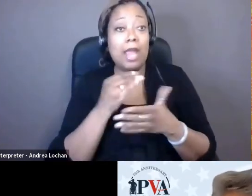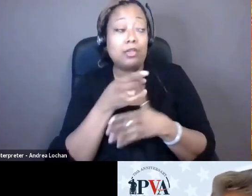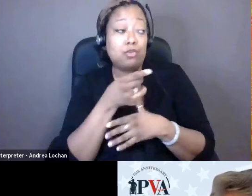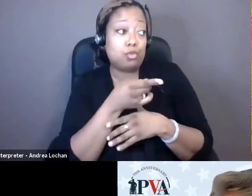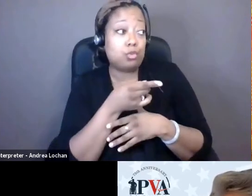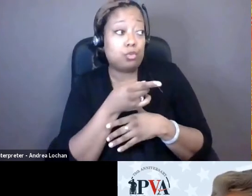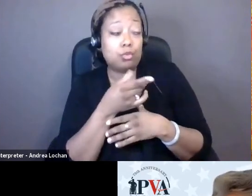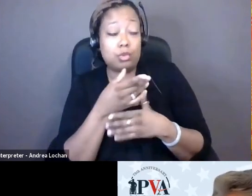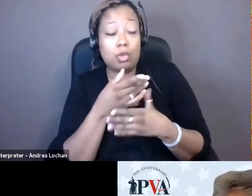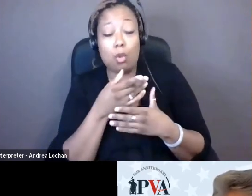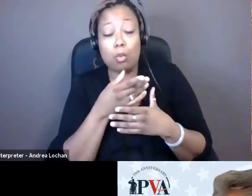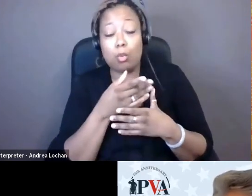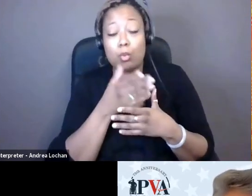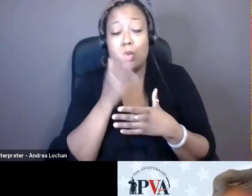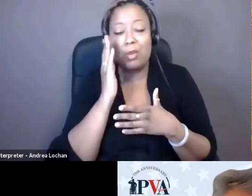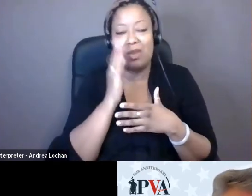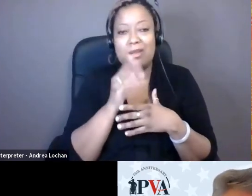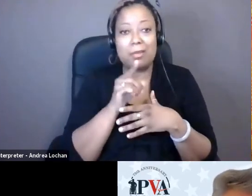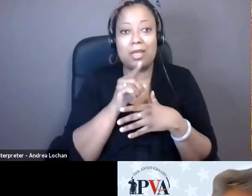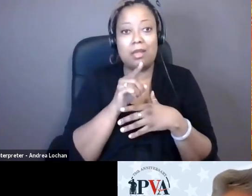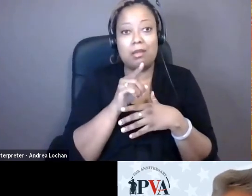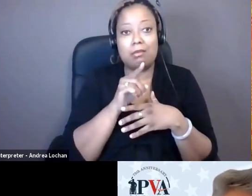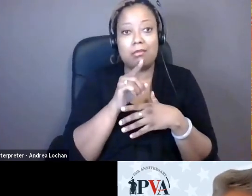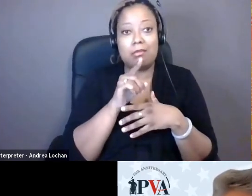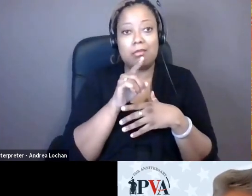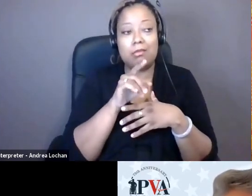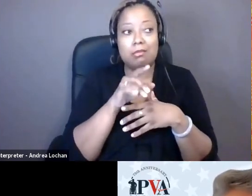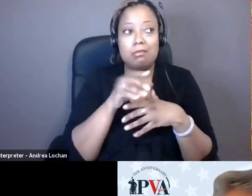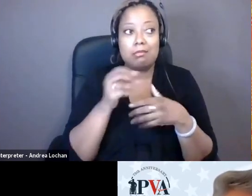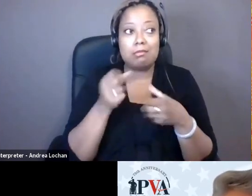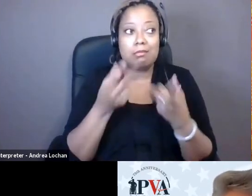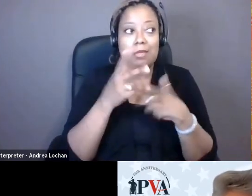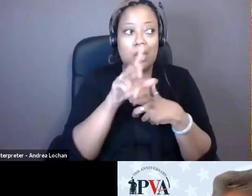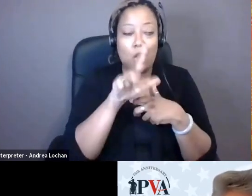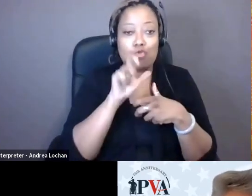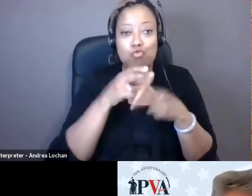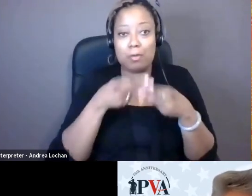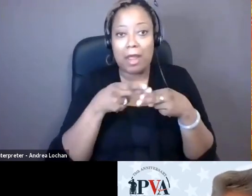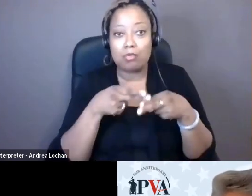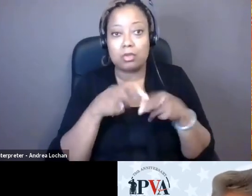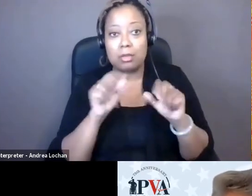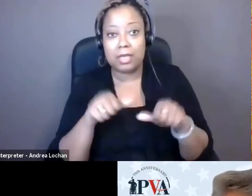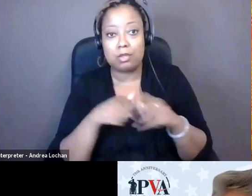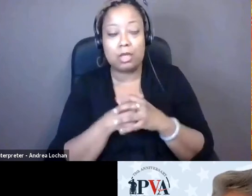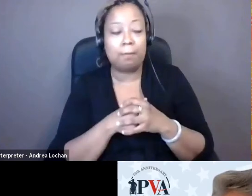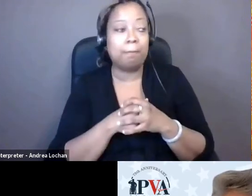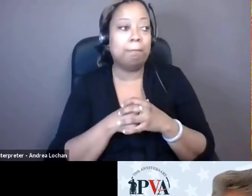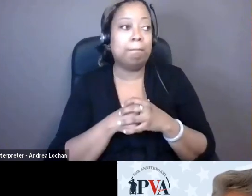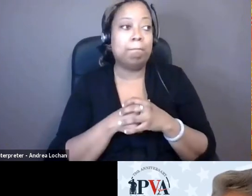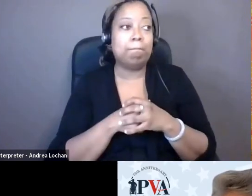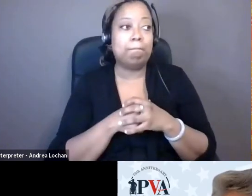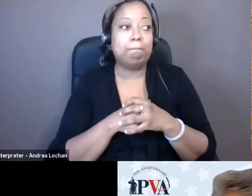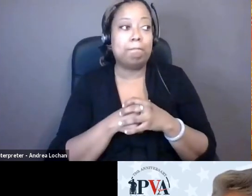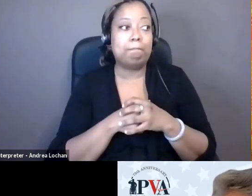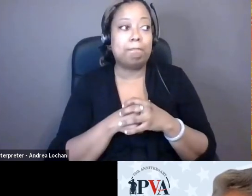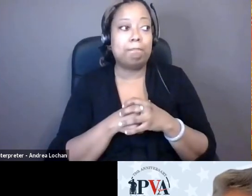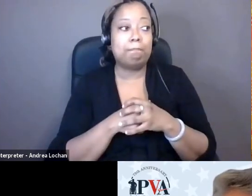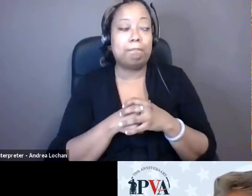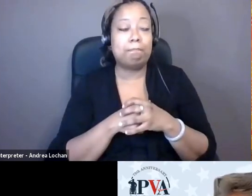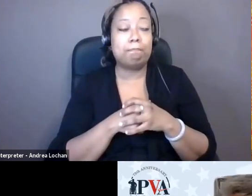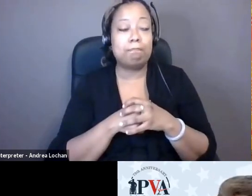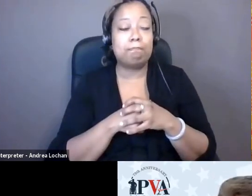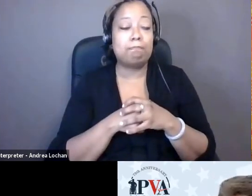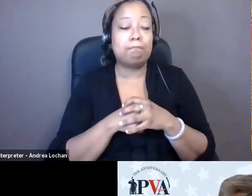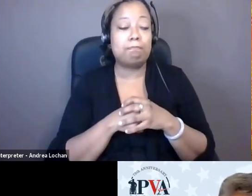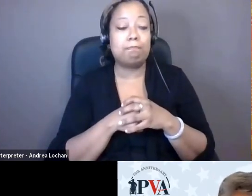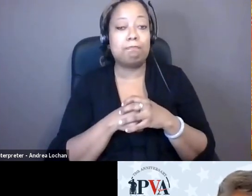they definitely are in the hundreds of pounds type of capacity. I would say the biggest issue there is just like I said